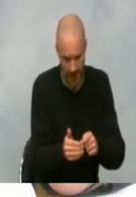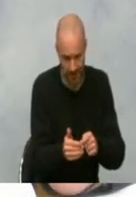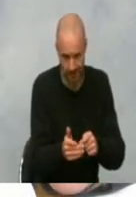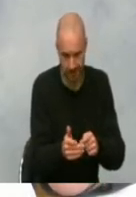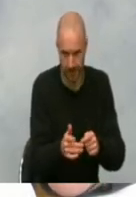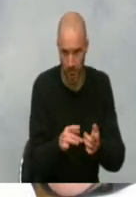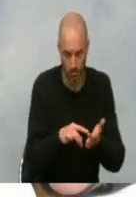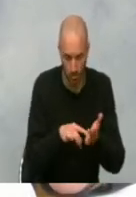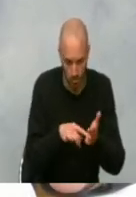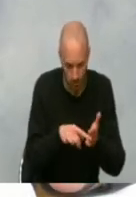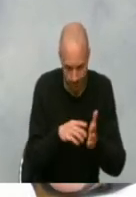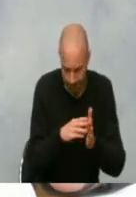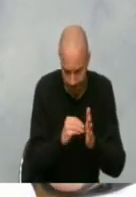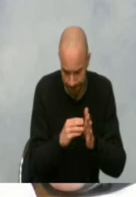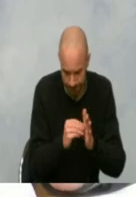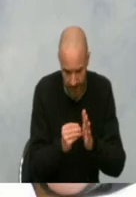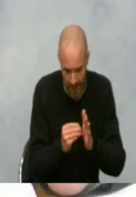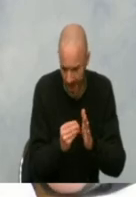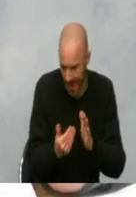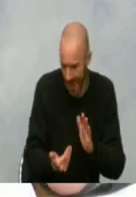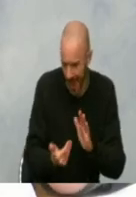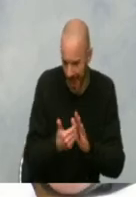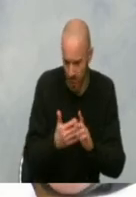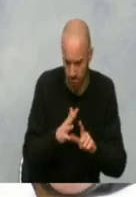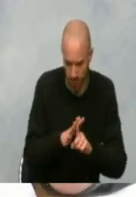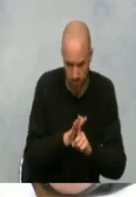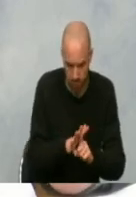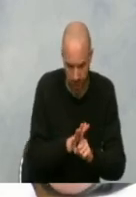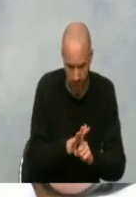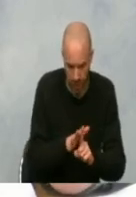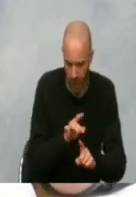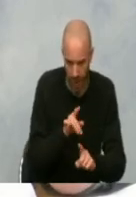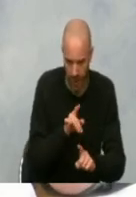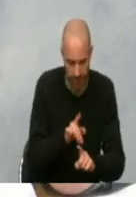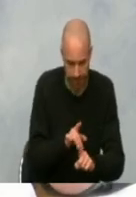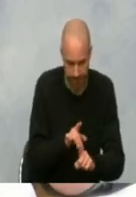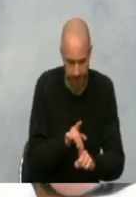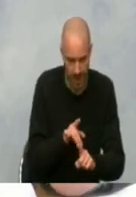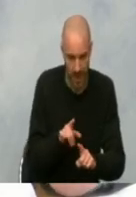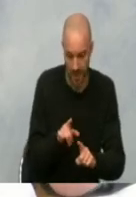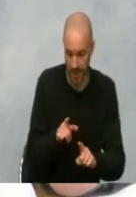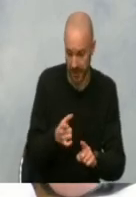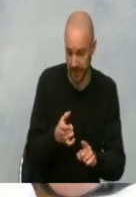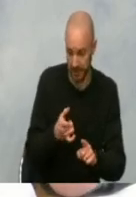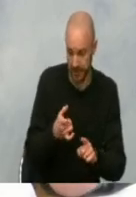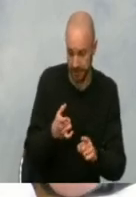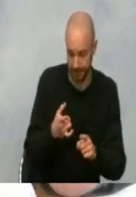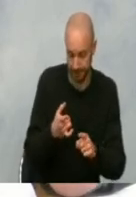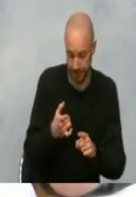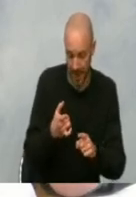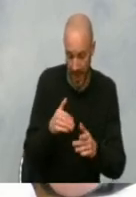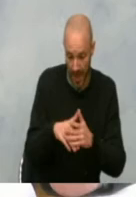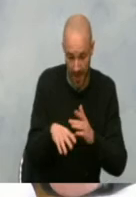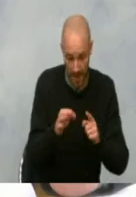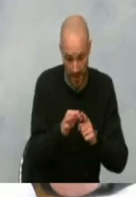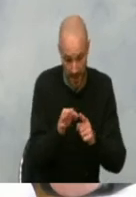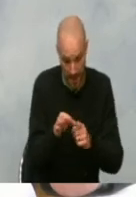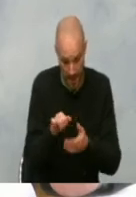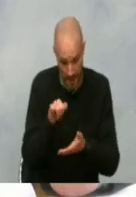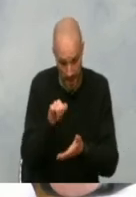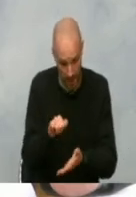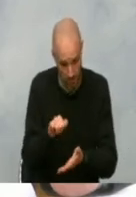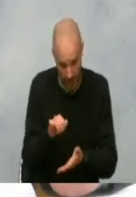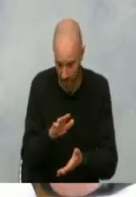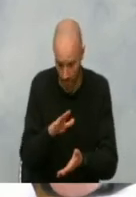revenue budget pressure, as they can be managed within that PPP budget available. We're not paying the